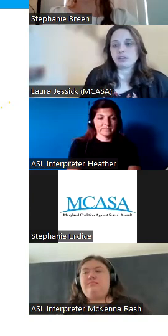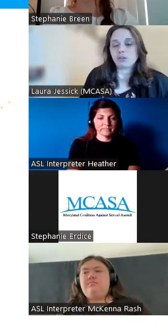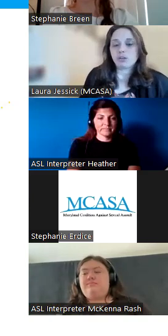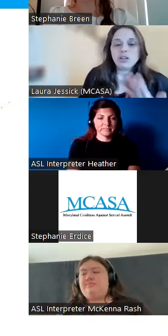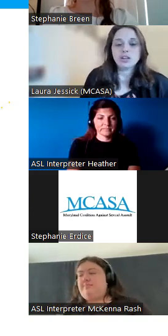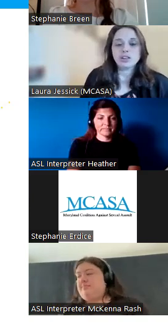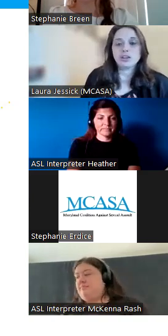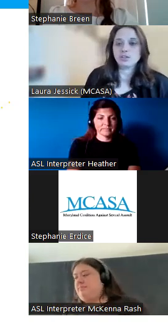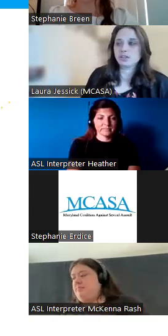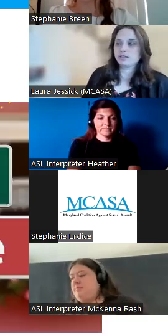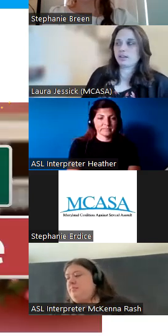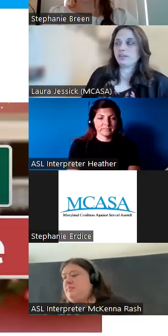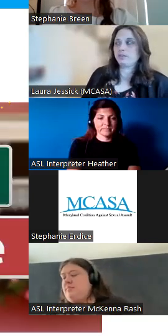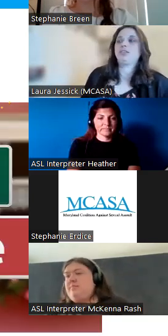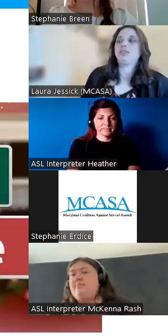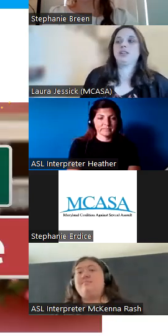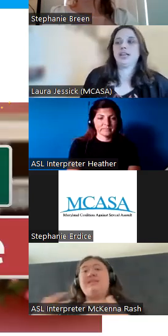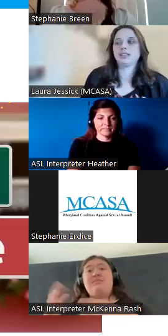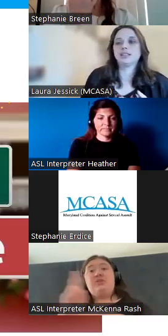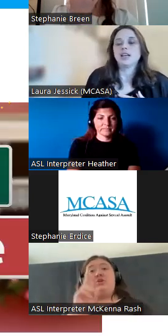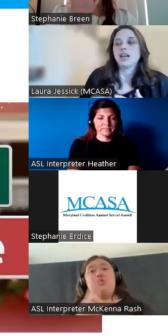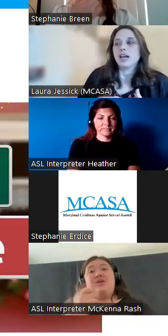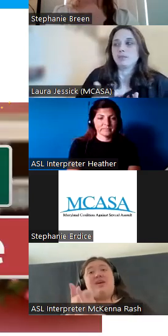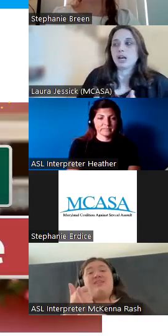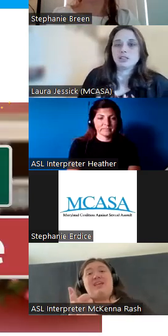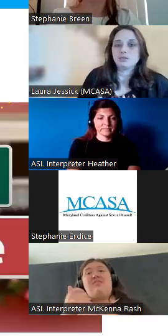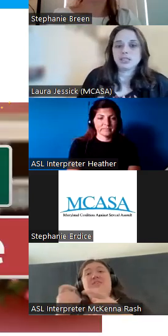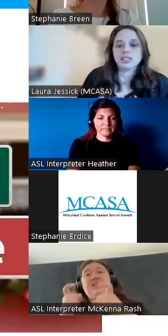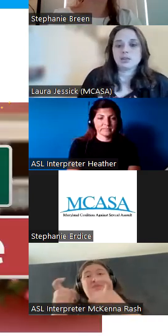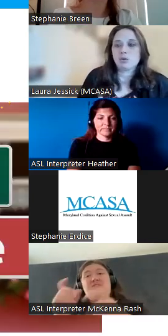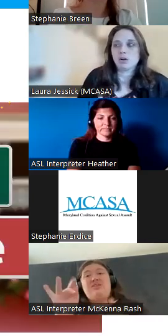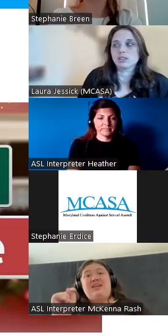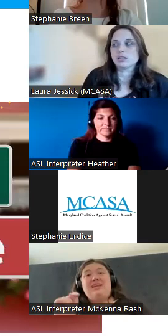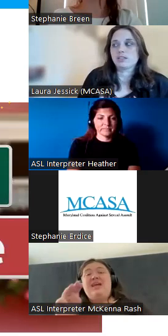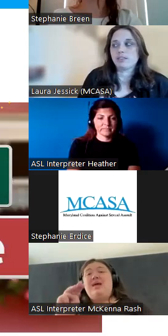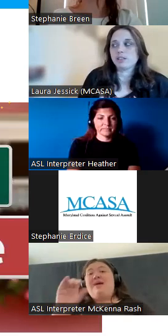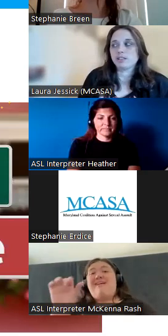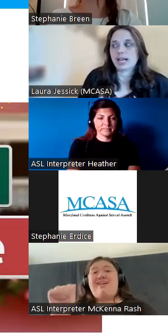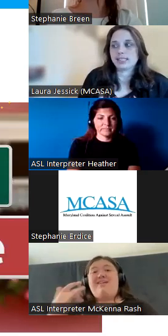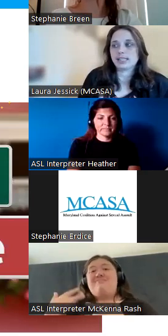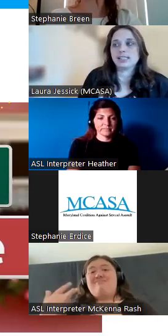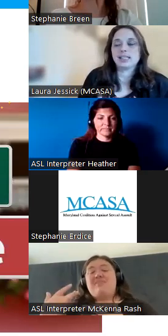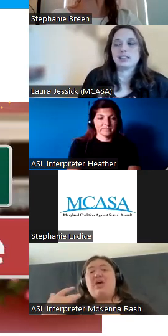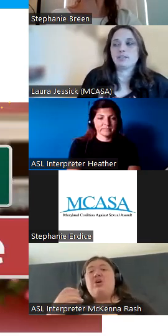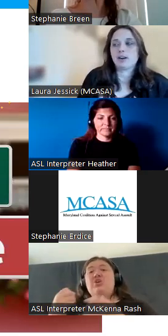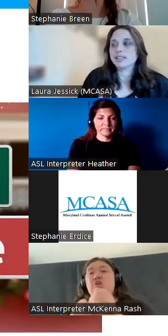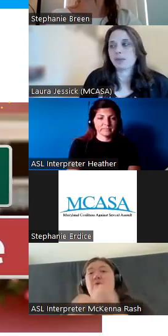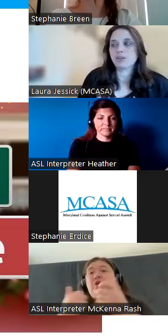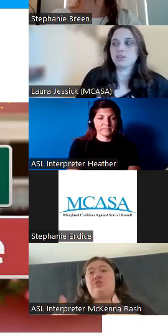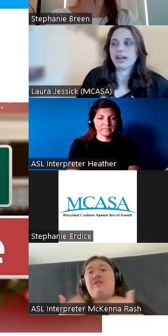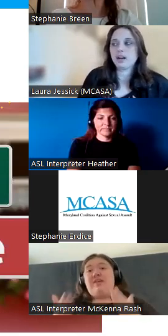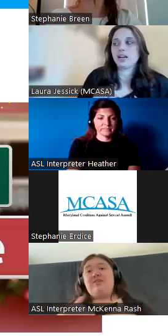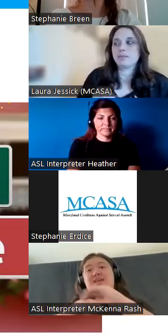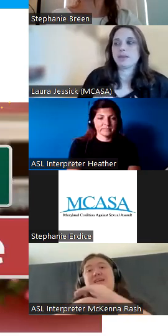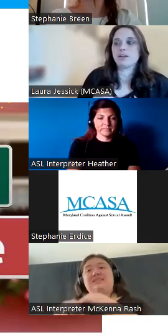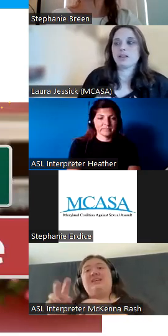So in general, the use of self-administered kits. MCASA really supports survivors accessing forensic